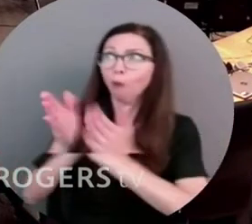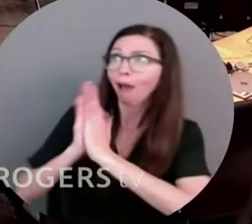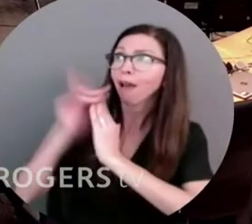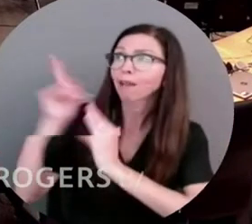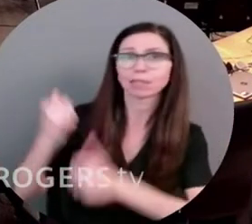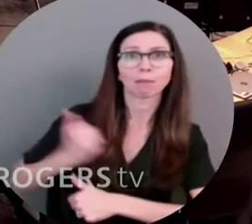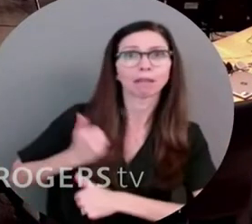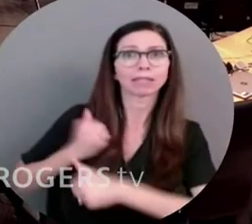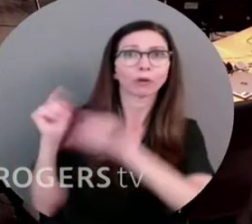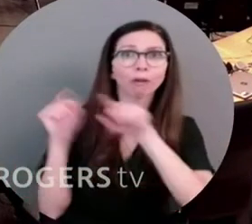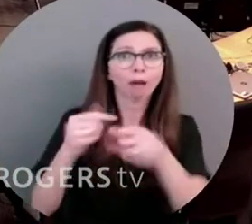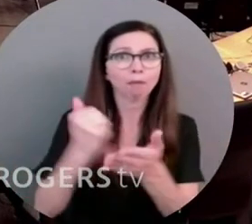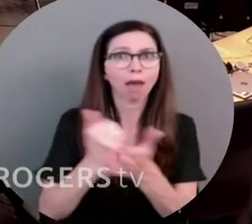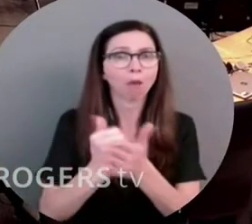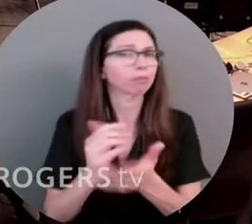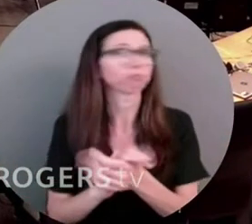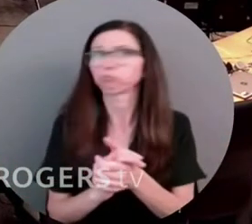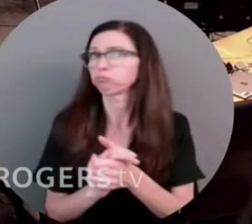homes are